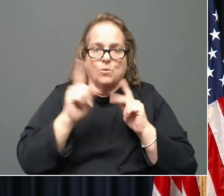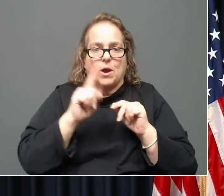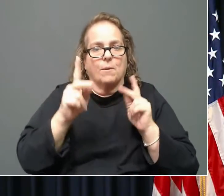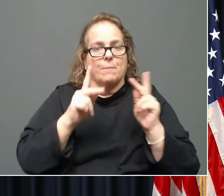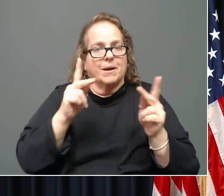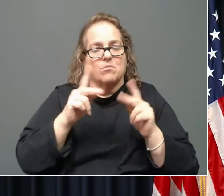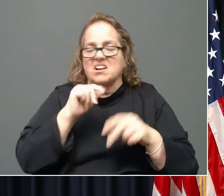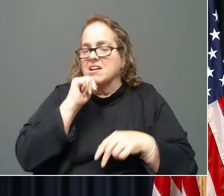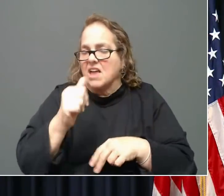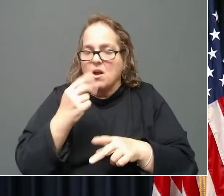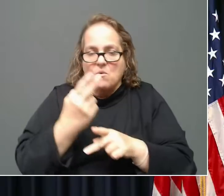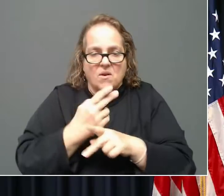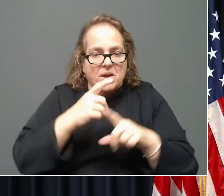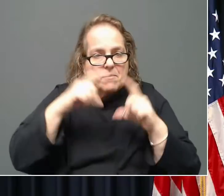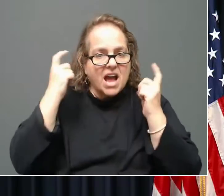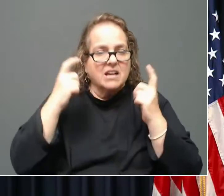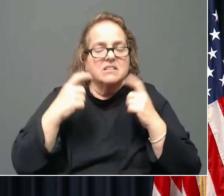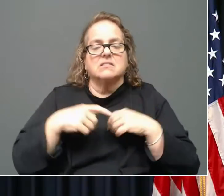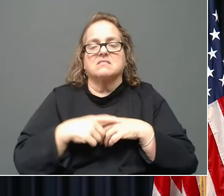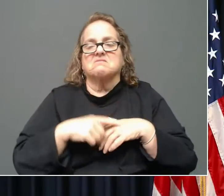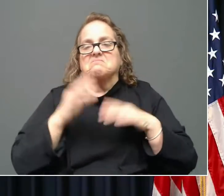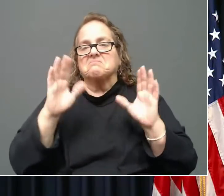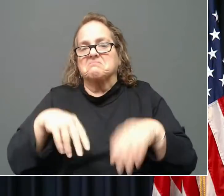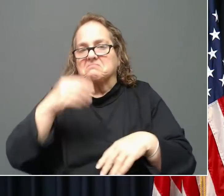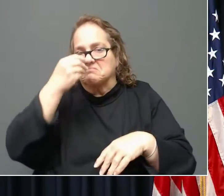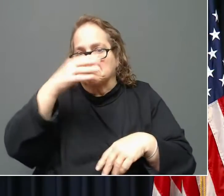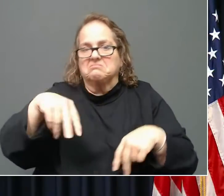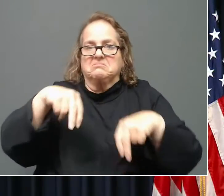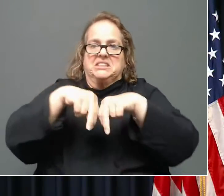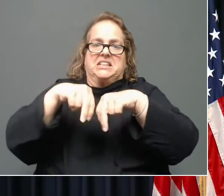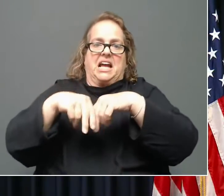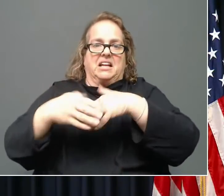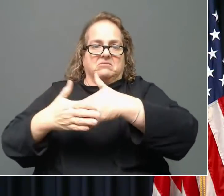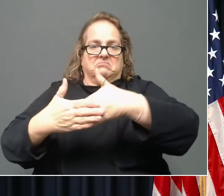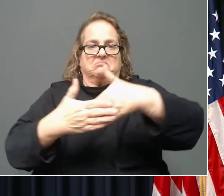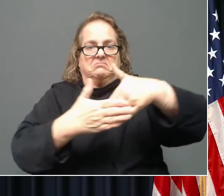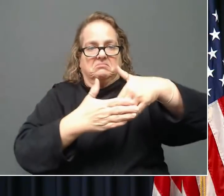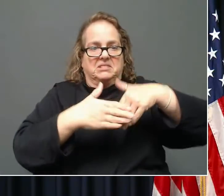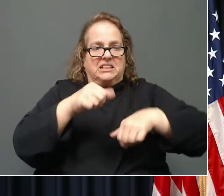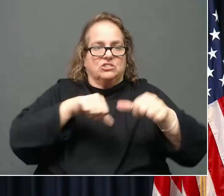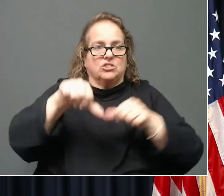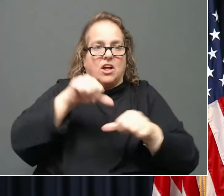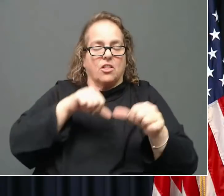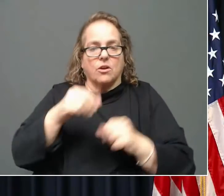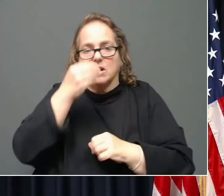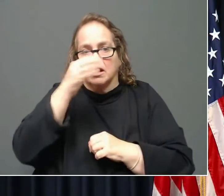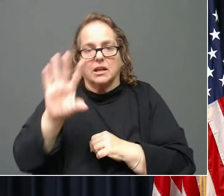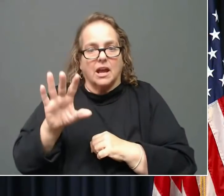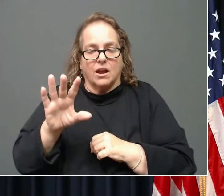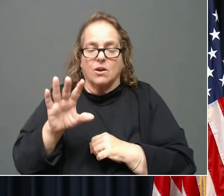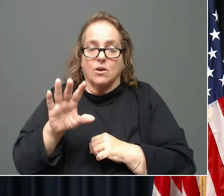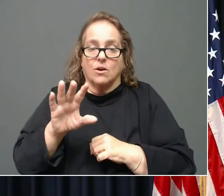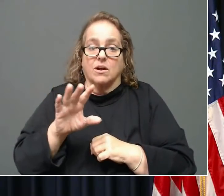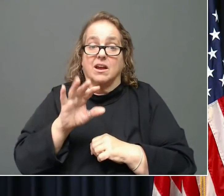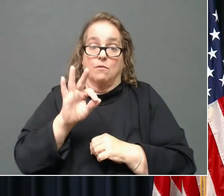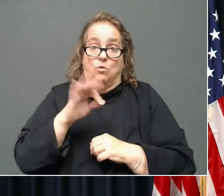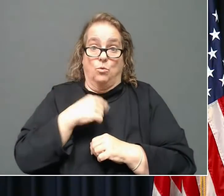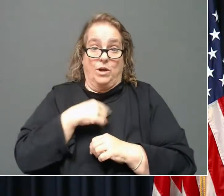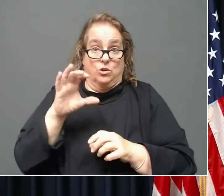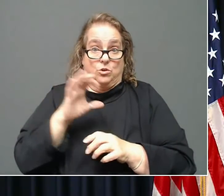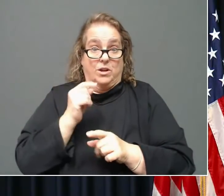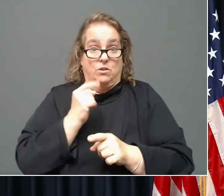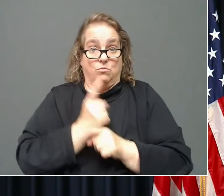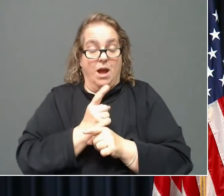wearing masks and are basically on top of each other? So if we can do this right, again, we can continue to provide more relief. Let's remember,